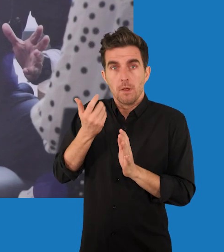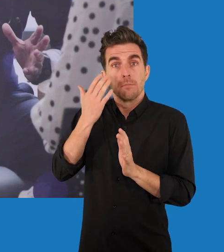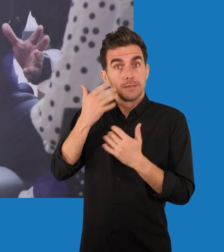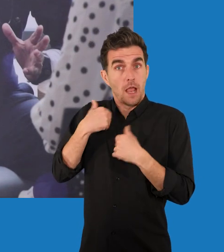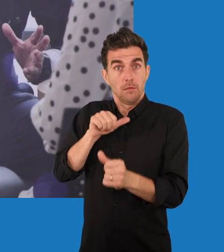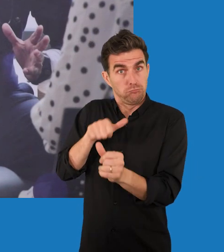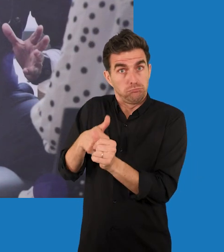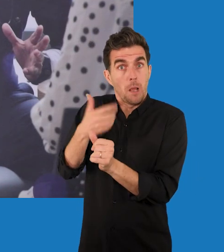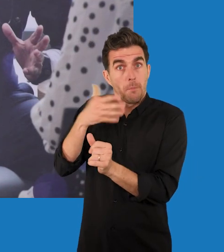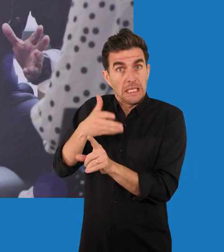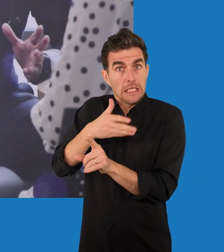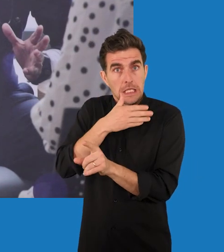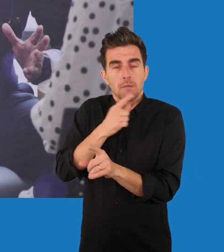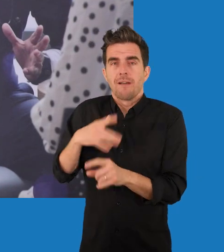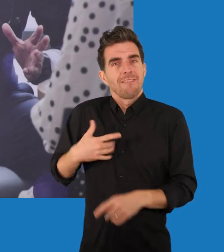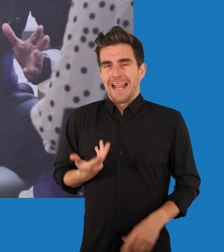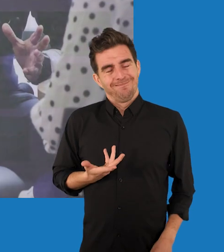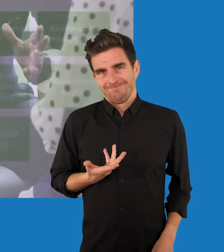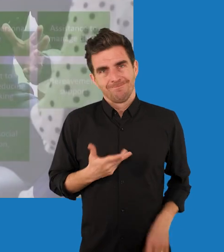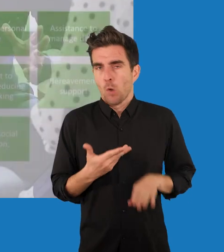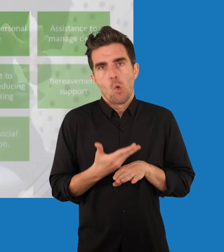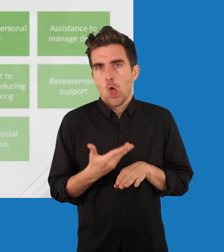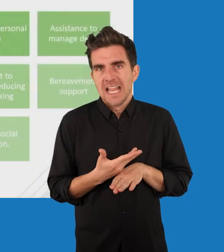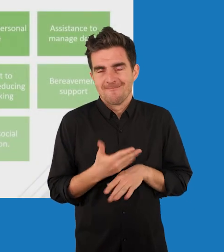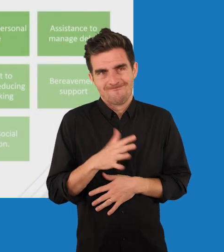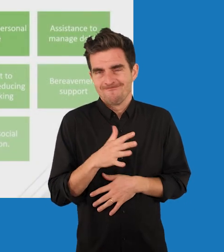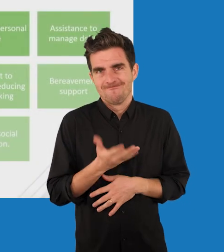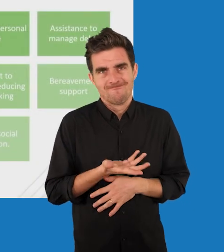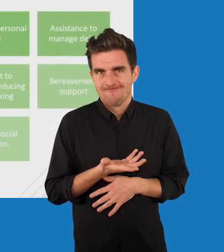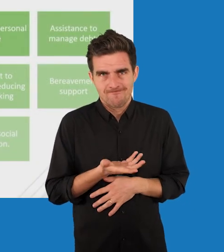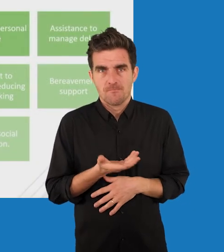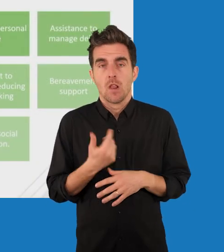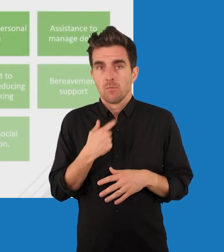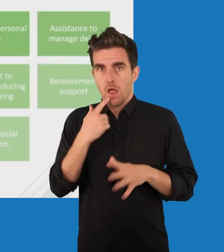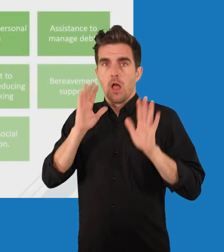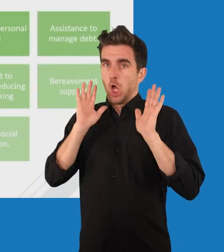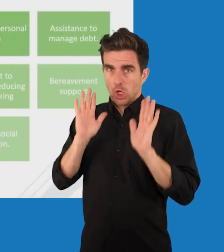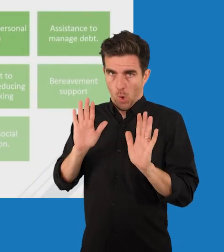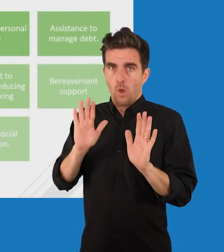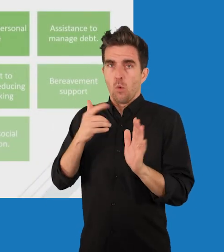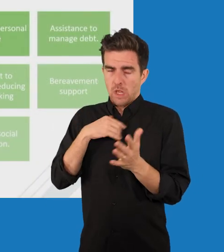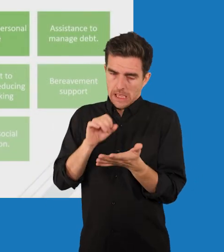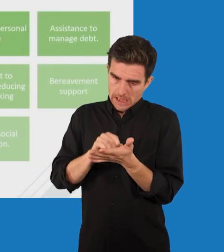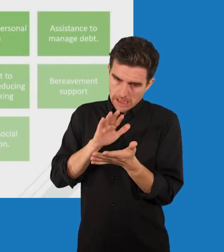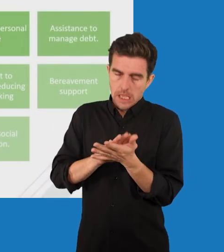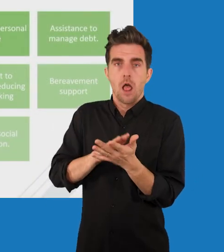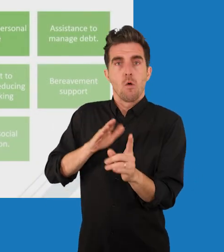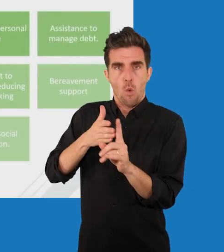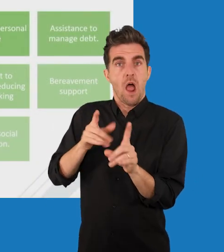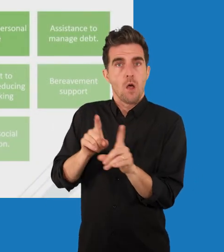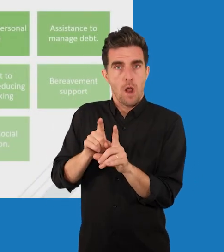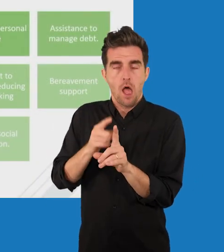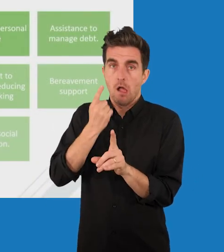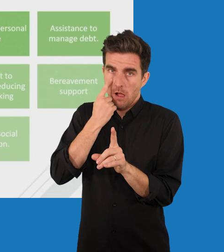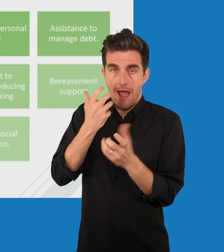She had had some mental health intervention in the past, but felt that it hadn't really been very successful. So I said, no, let's put that down as a goal